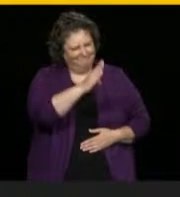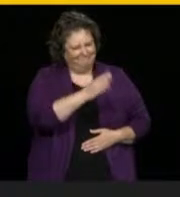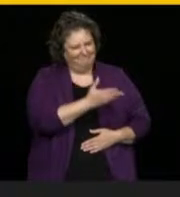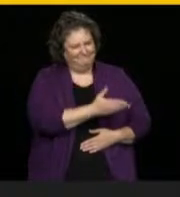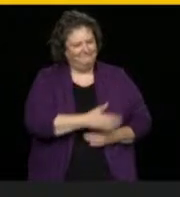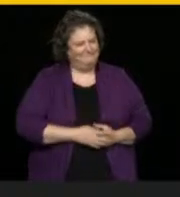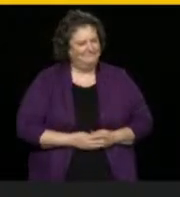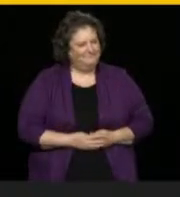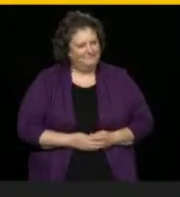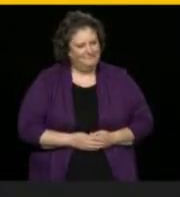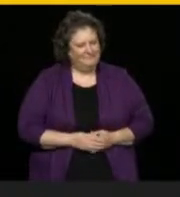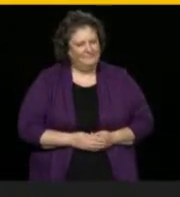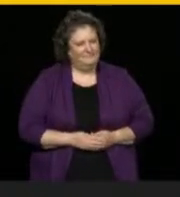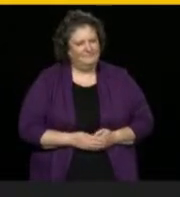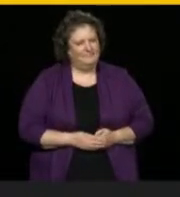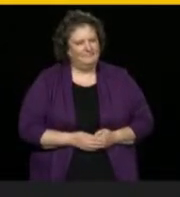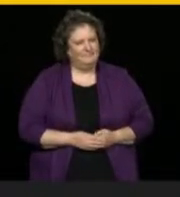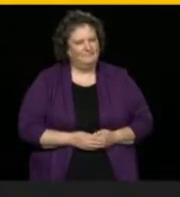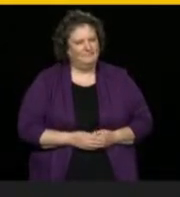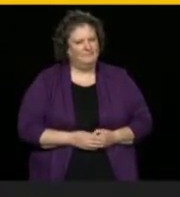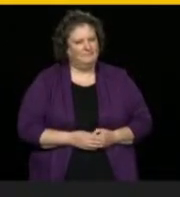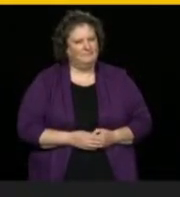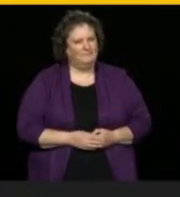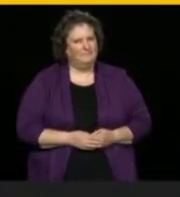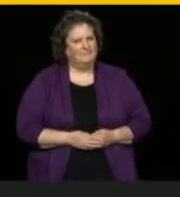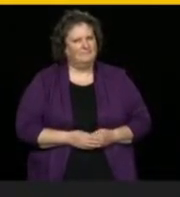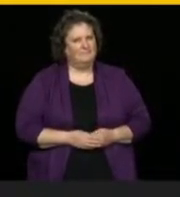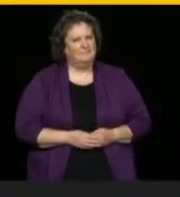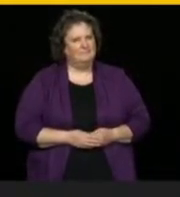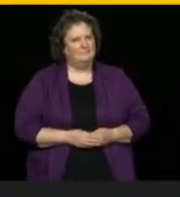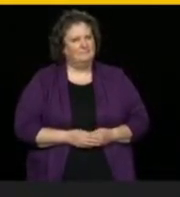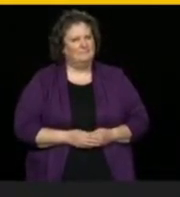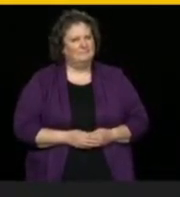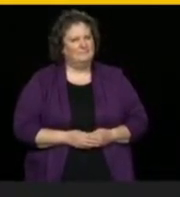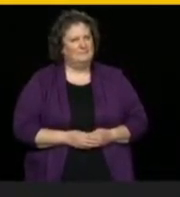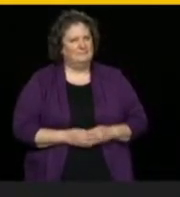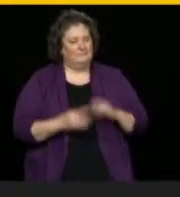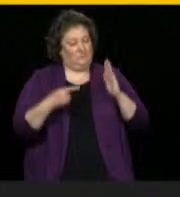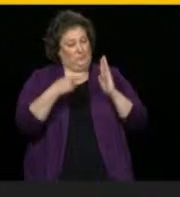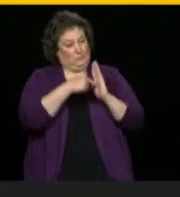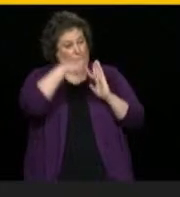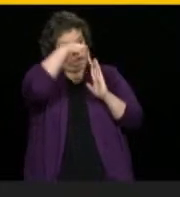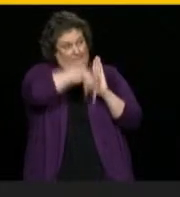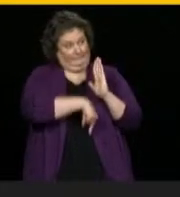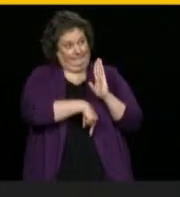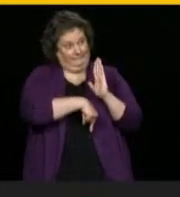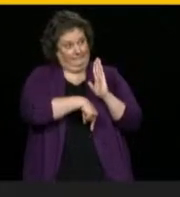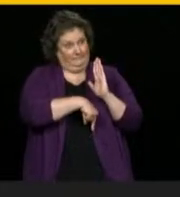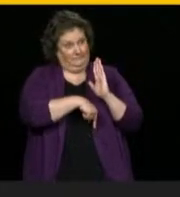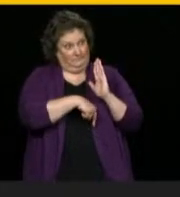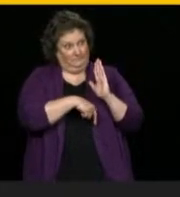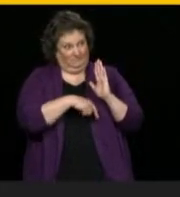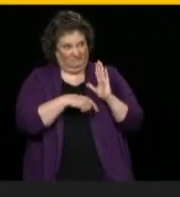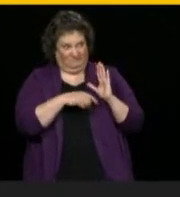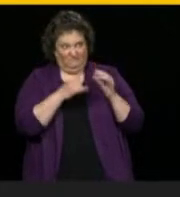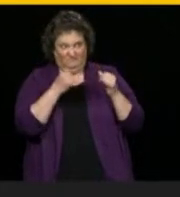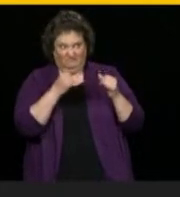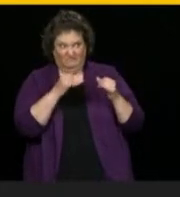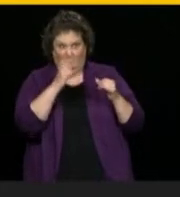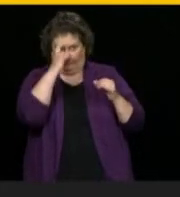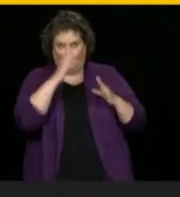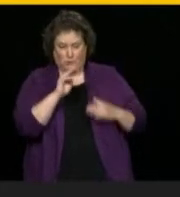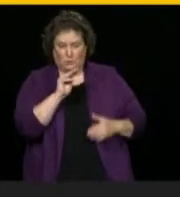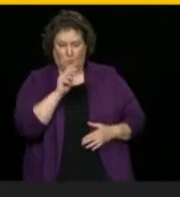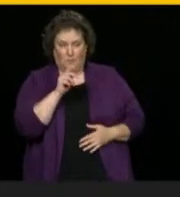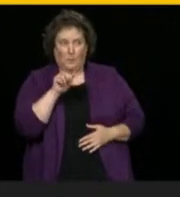le Regarding what Molly déficit asked, que we M. know Morneau that the a annoncé deficit tout à that's l'heure going to sera be historique. Qu'est-ce que vous announced dites by aux Mr. Morneau Canadiens will qui be risquent de sursauter historic. peut-être en What voyant do ce you have